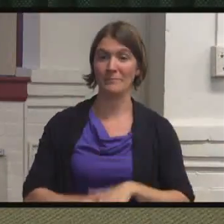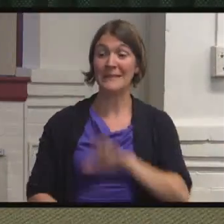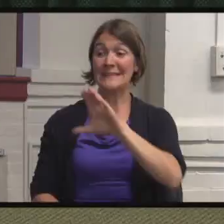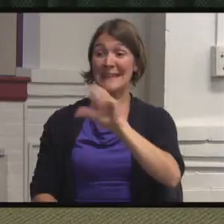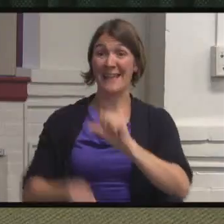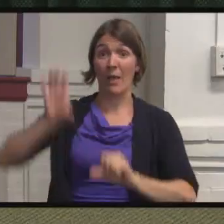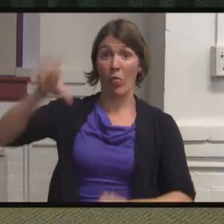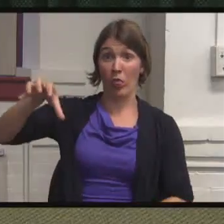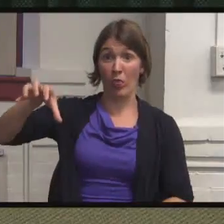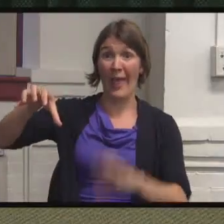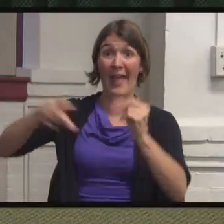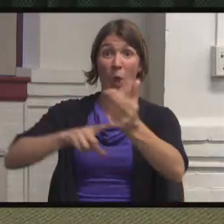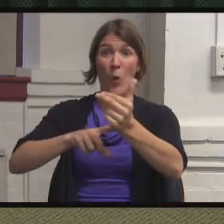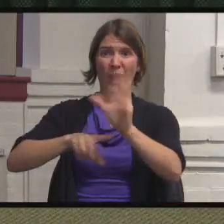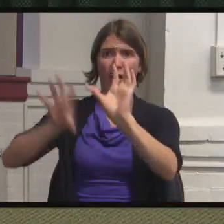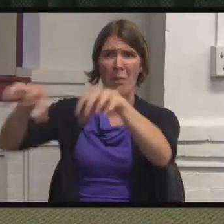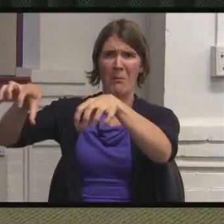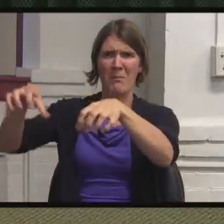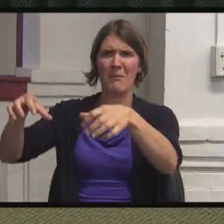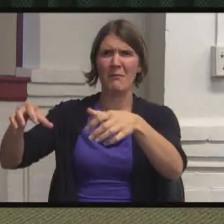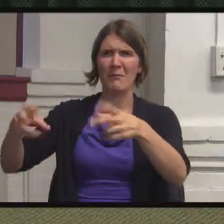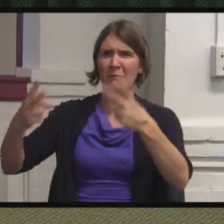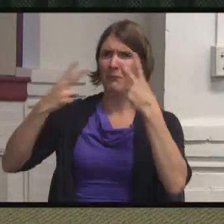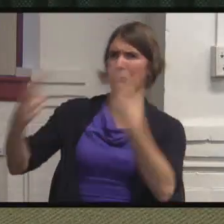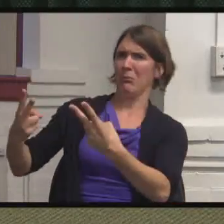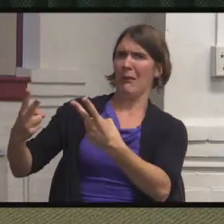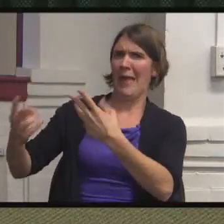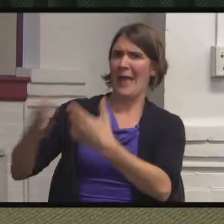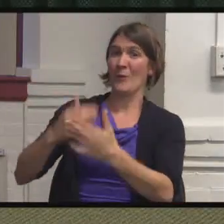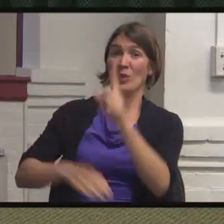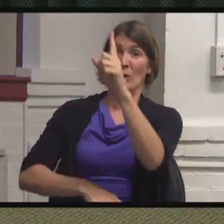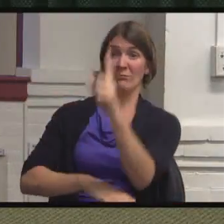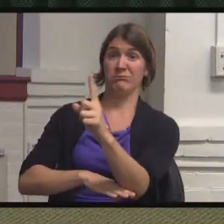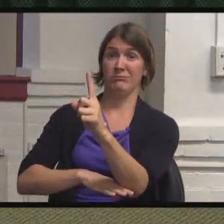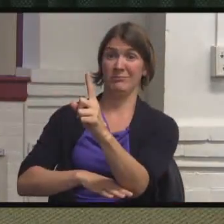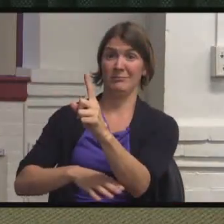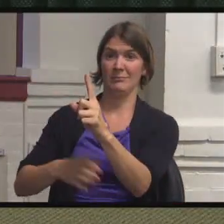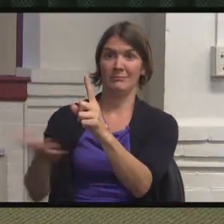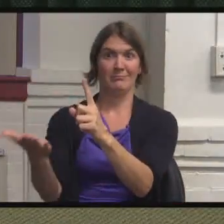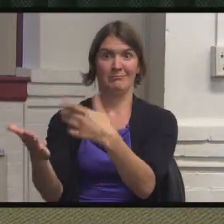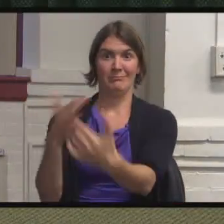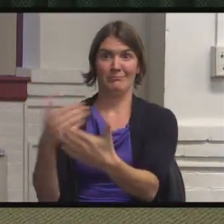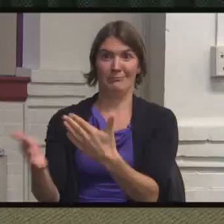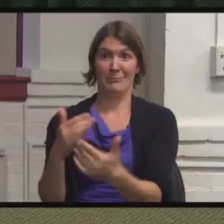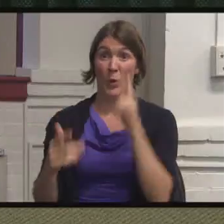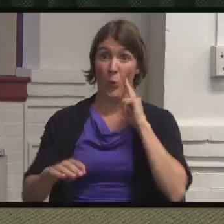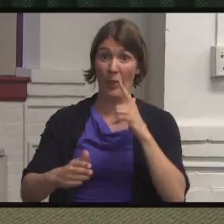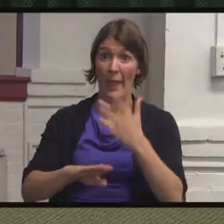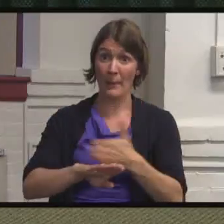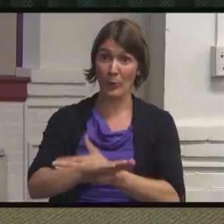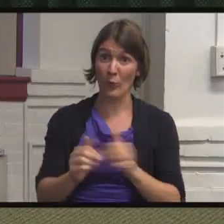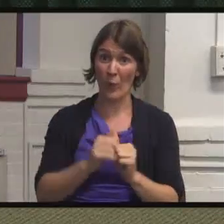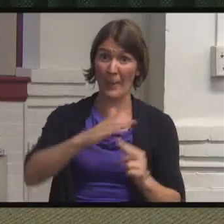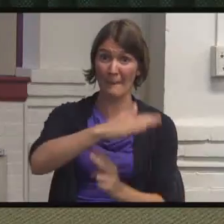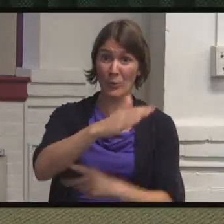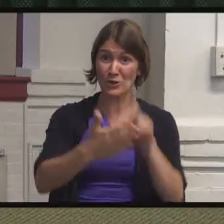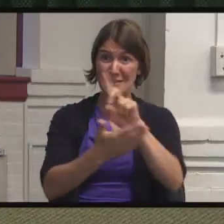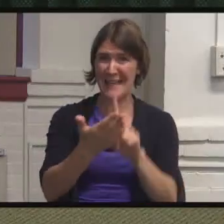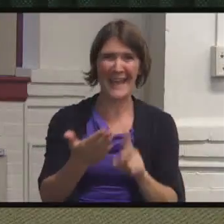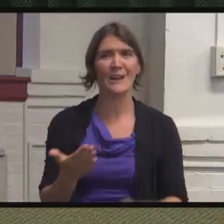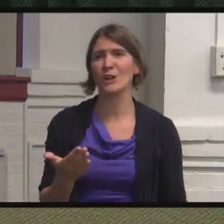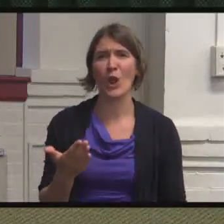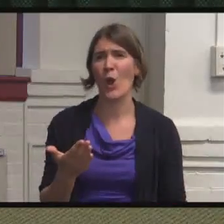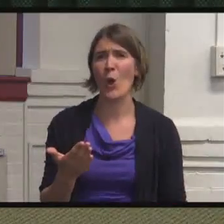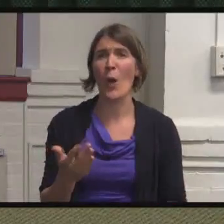CNS and that motel dominate the view there. It's not going to be pretty, whatever they do with the bridge. You don't see the river. I'm pretty sure they're not designing the bridge so